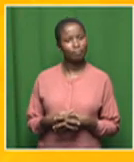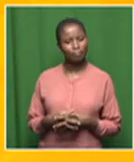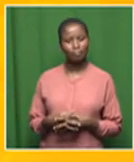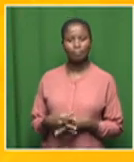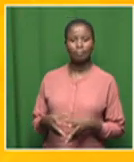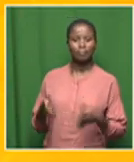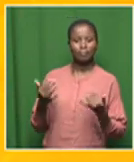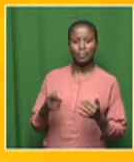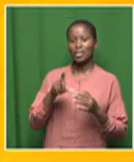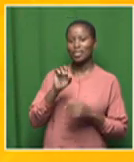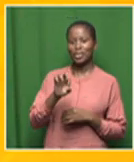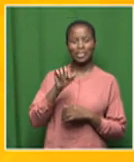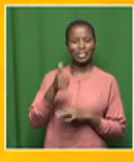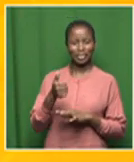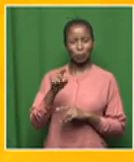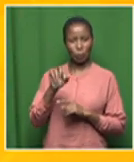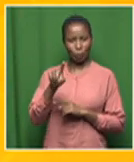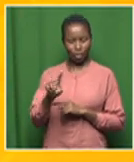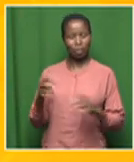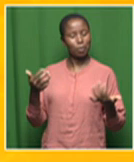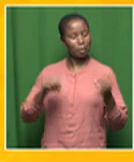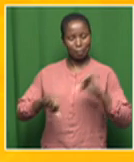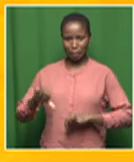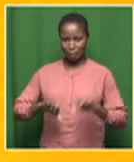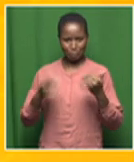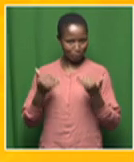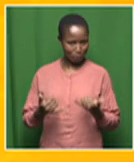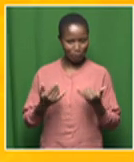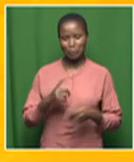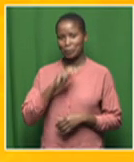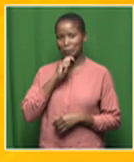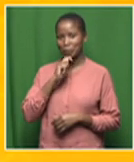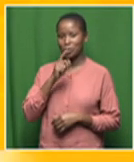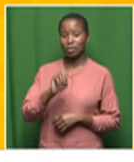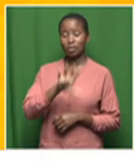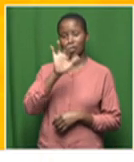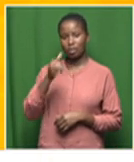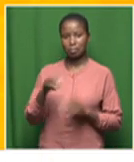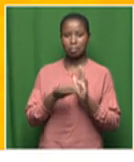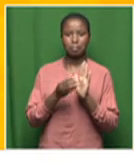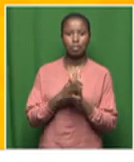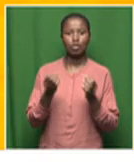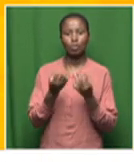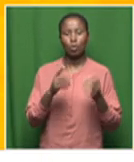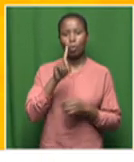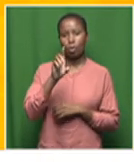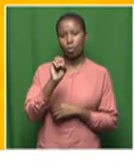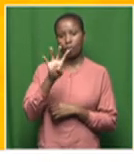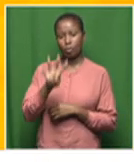36:31, a very warm welcome back, everybody. Let's take a look back at what's making news headlines this morning. South Africa has recorded 104